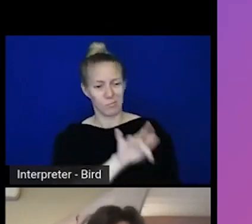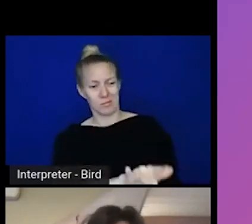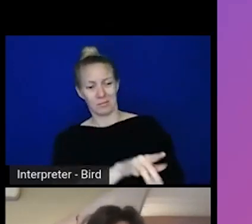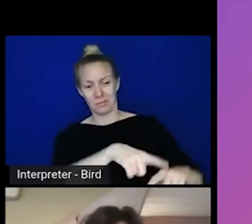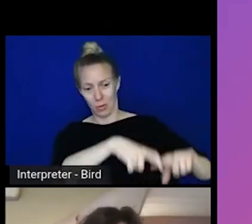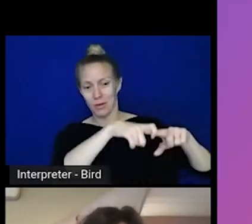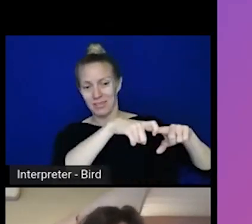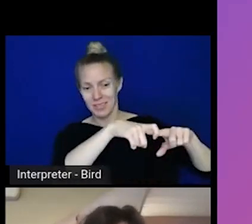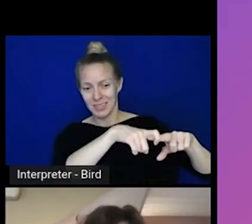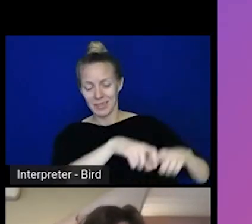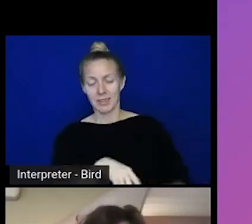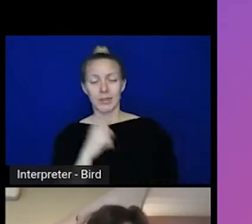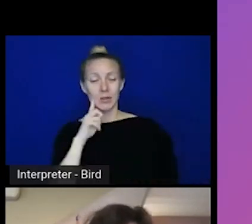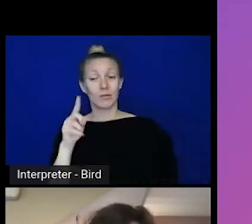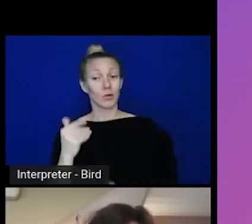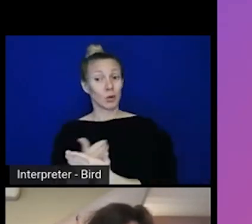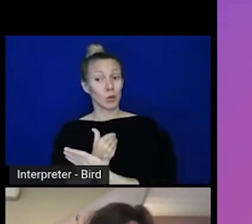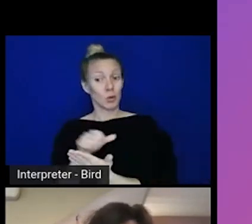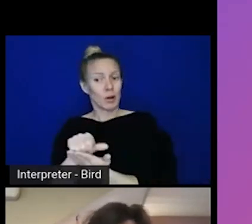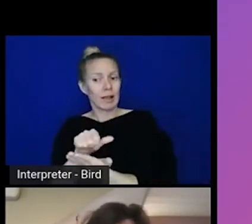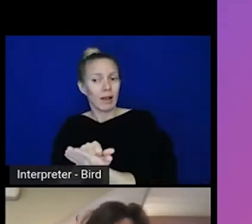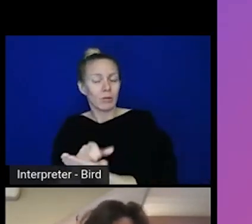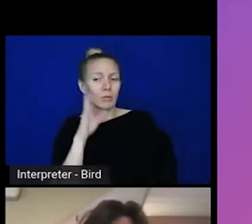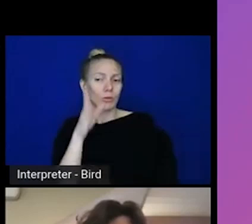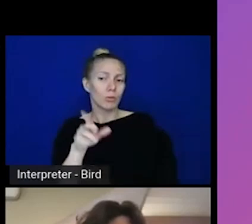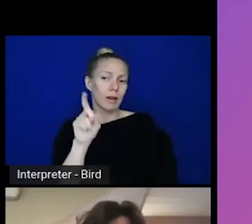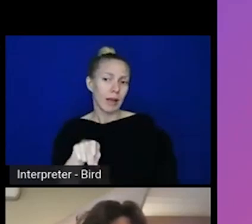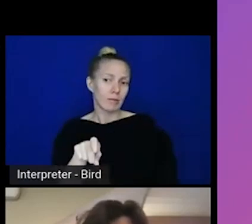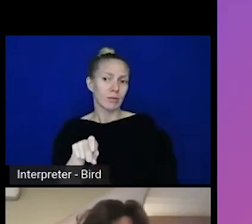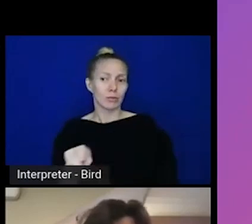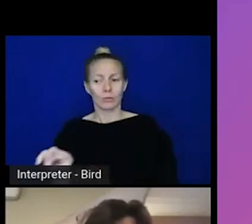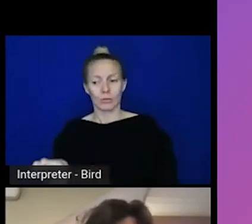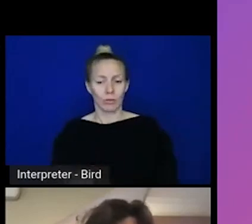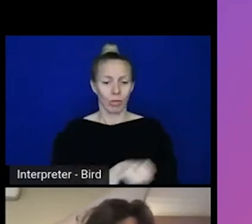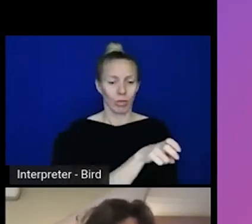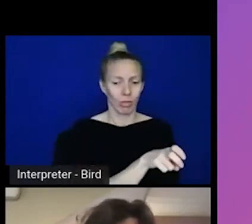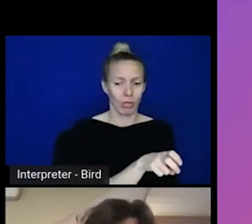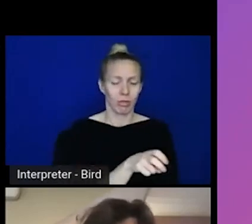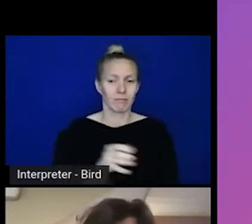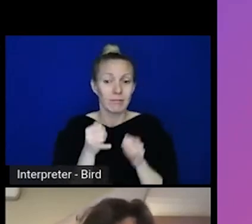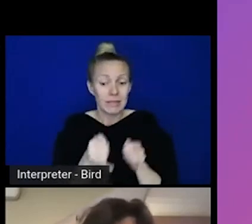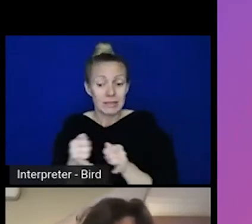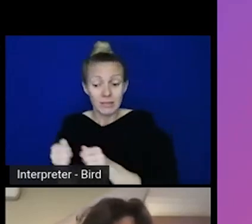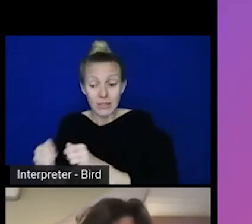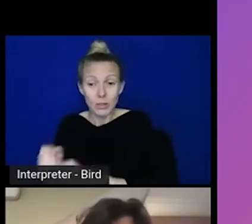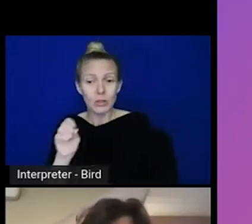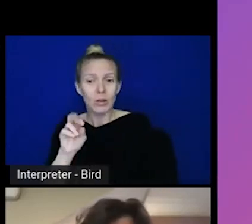would either have to migrate them individually or come up with a long-term solution.